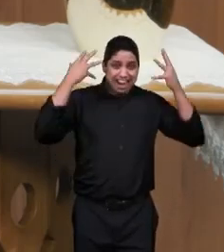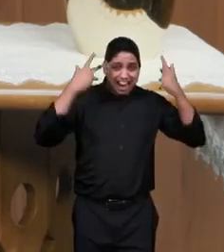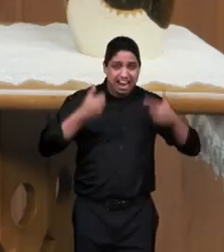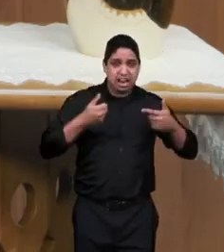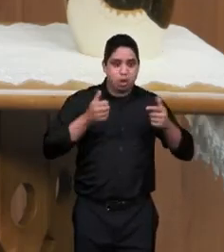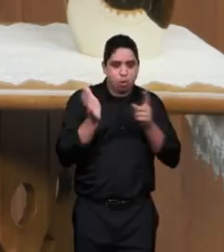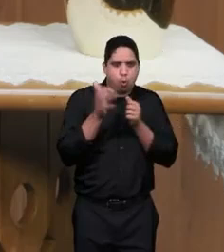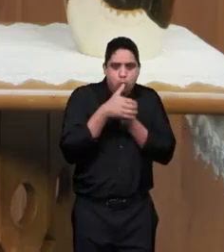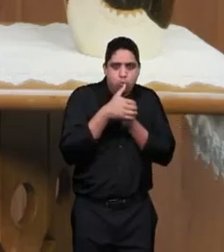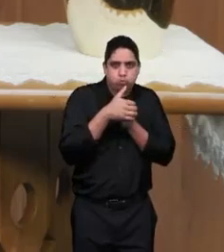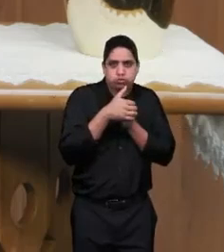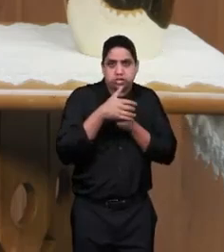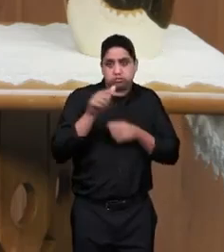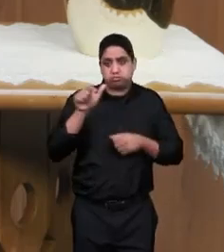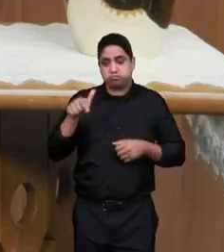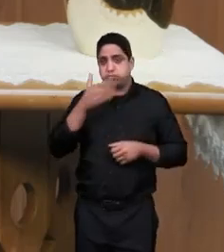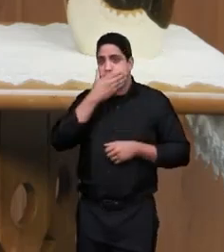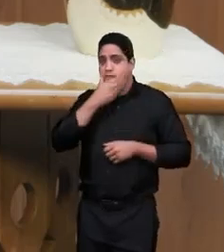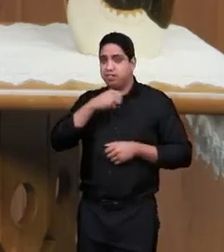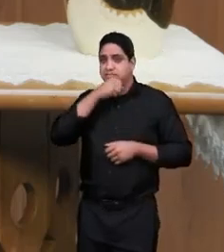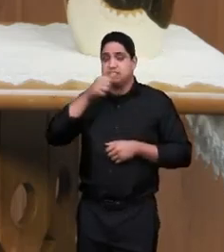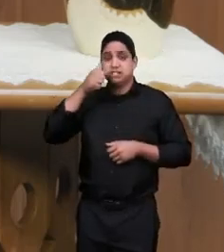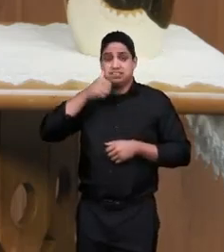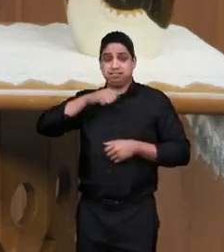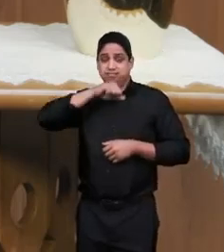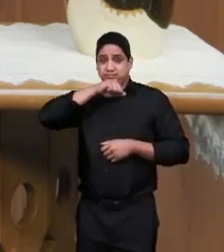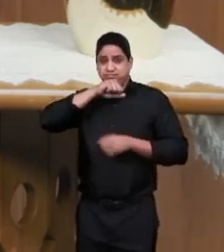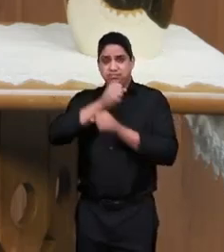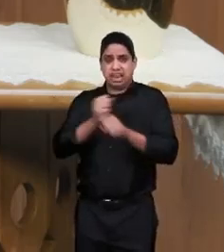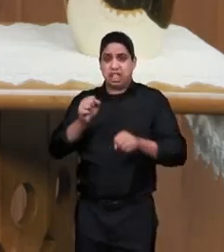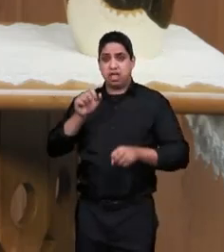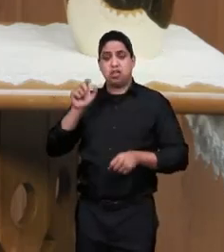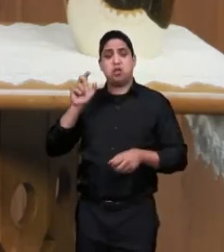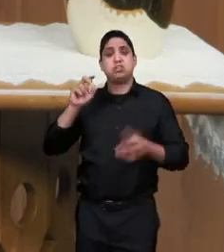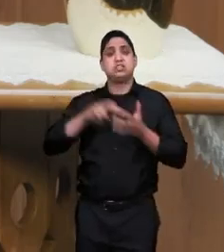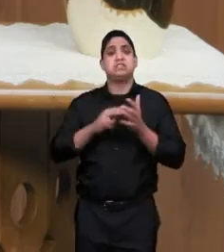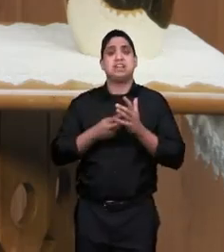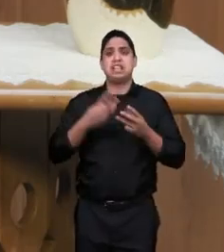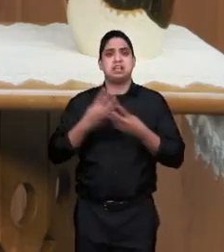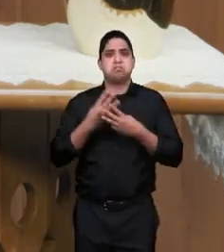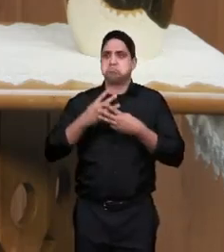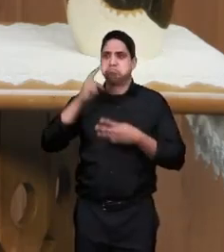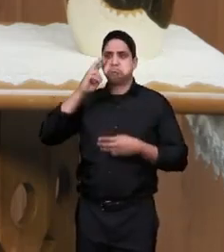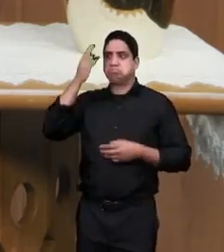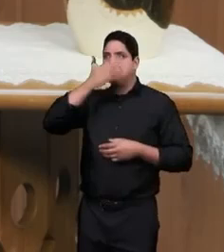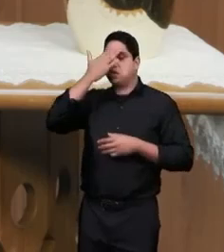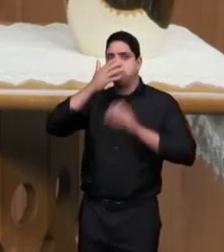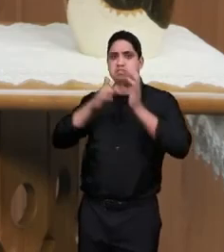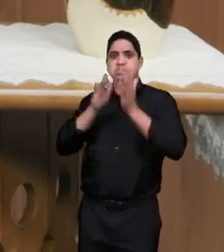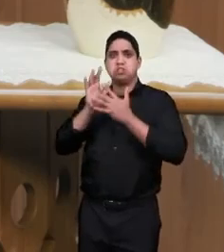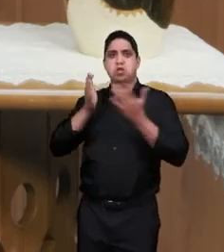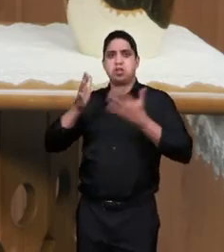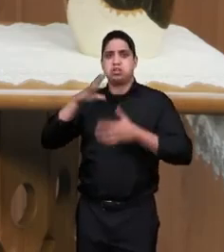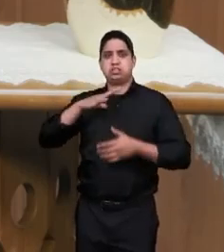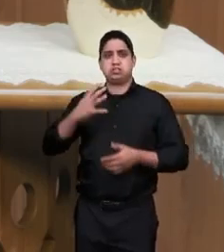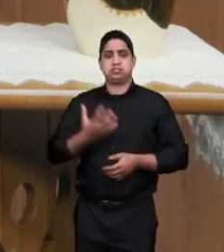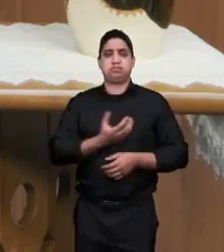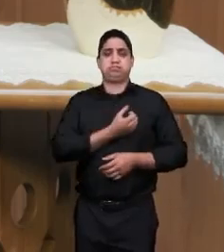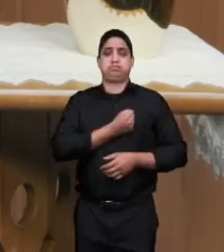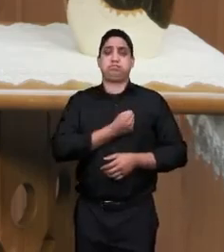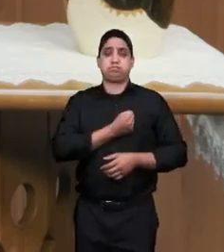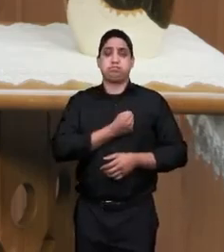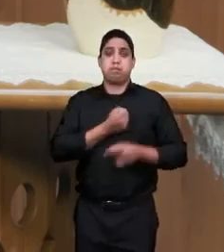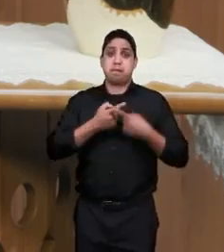the parents of Samson. Israel didn't see him as the Savior, but as they killed